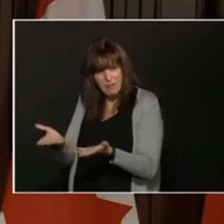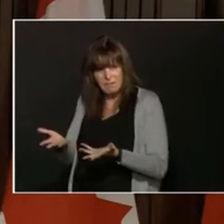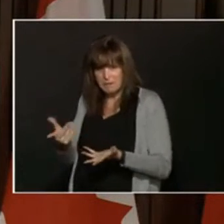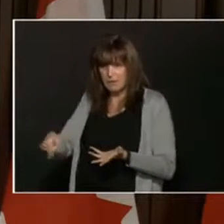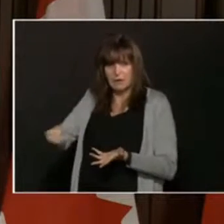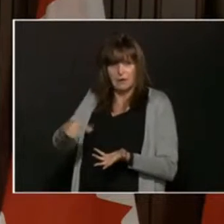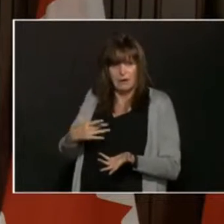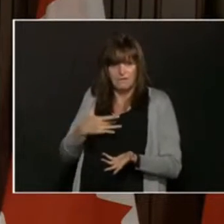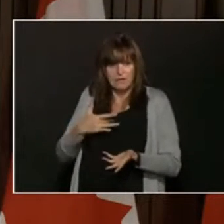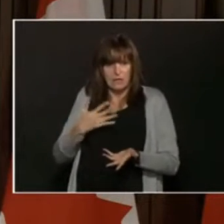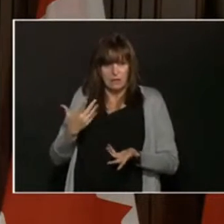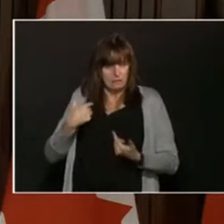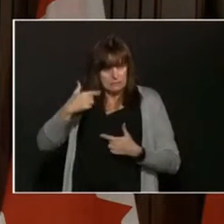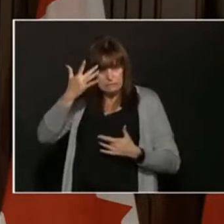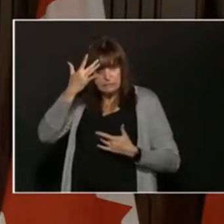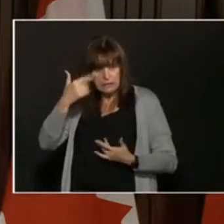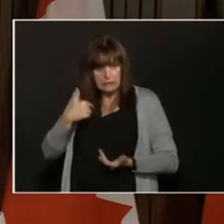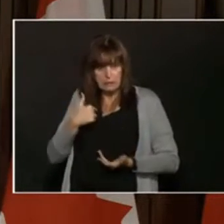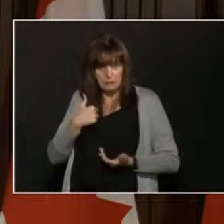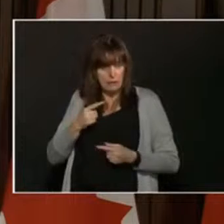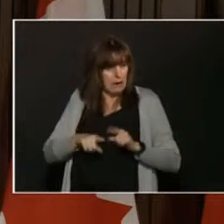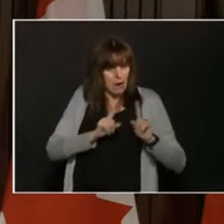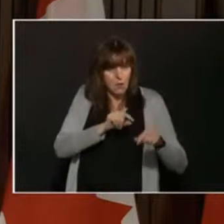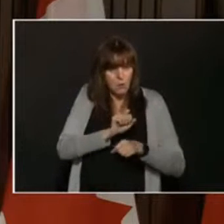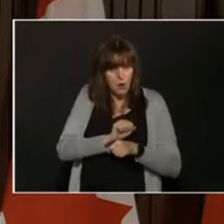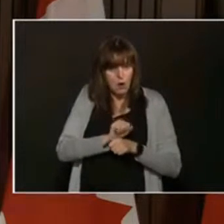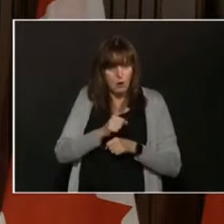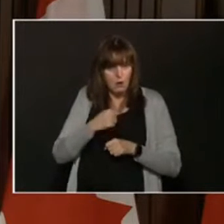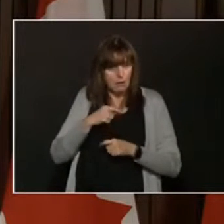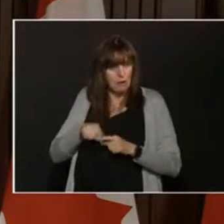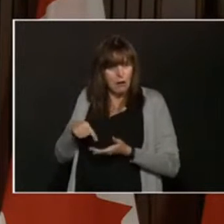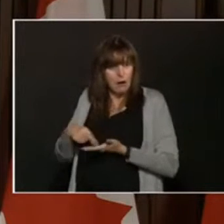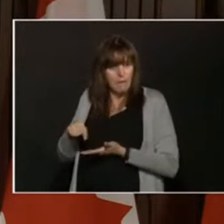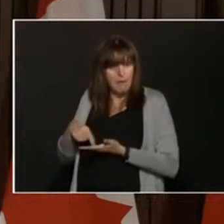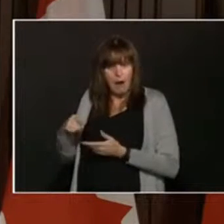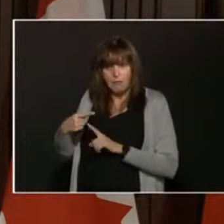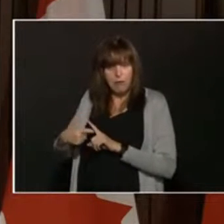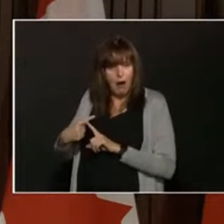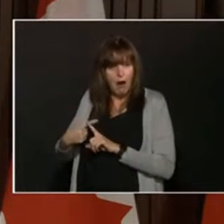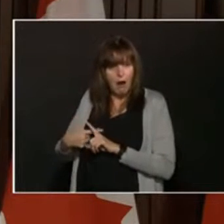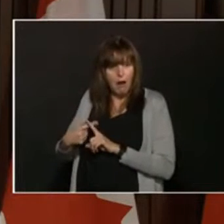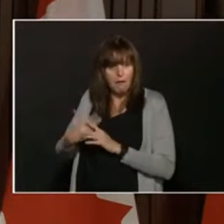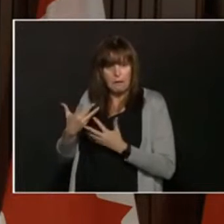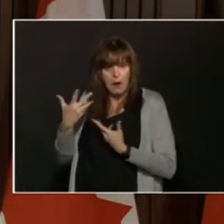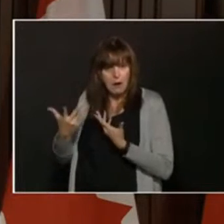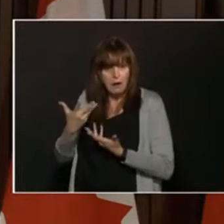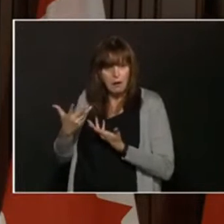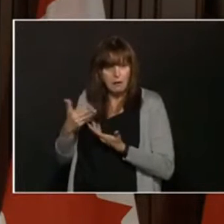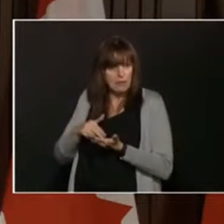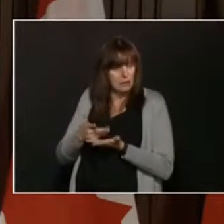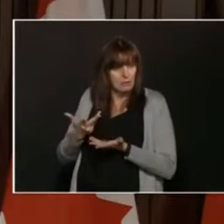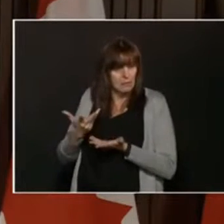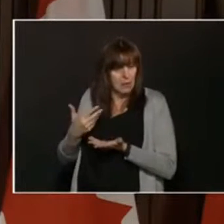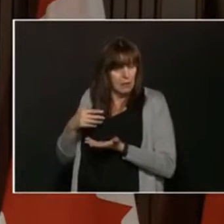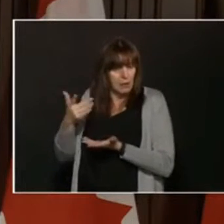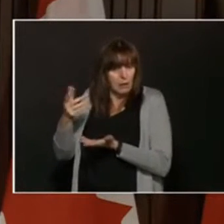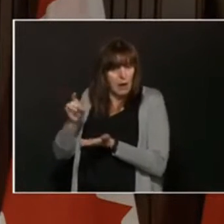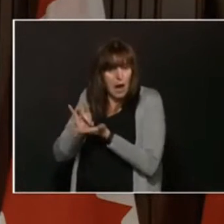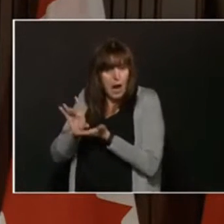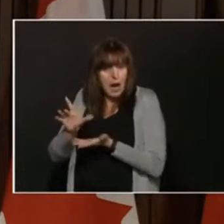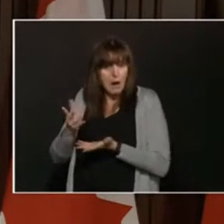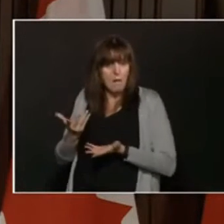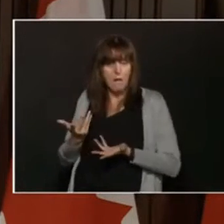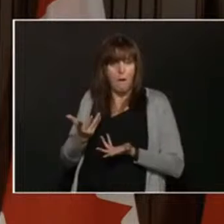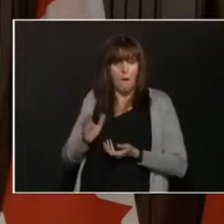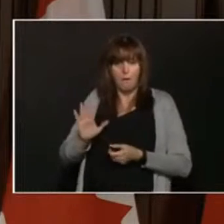from their home if they can't pay the rent. There may be issues in their workplace. People may be taking breaks and